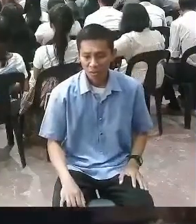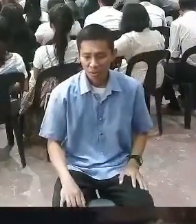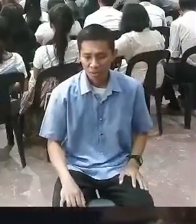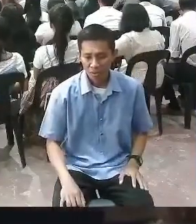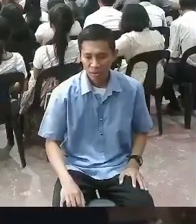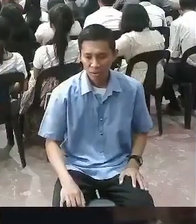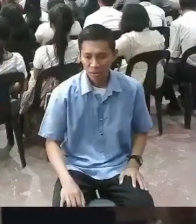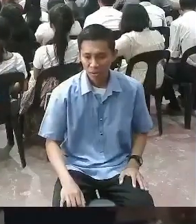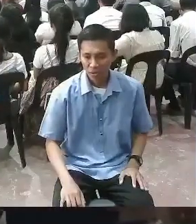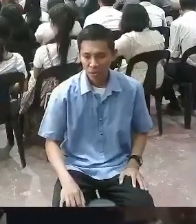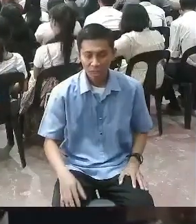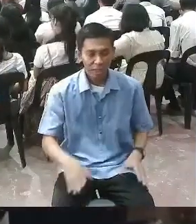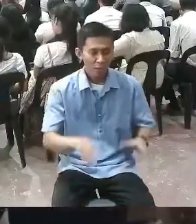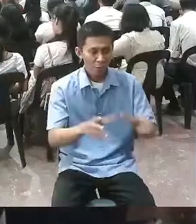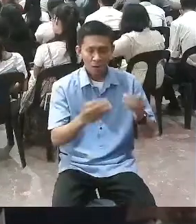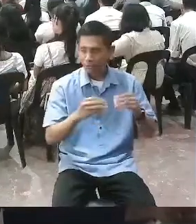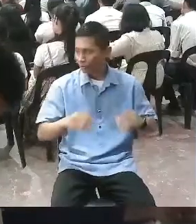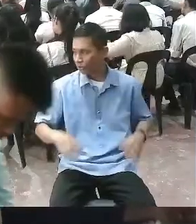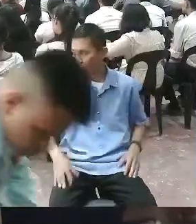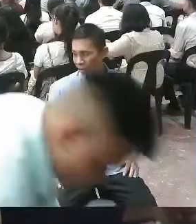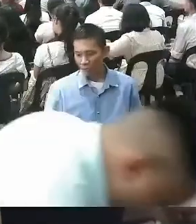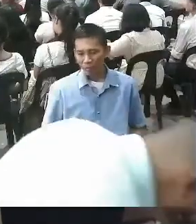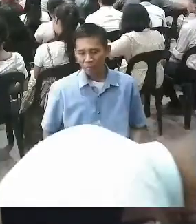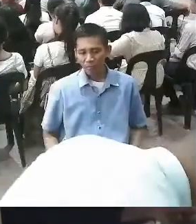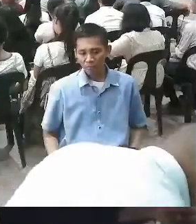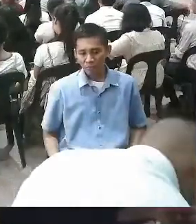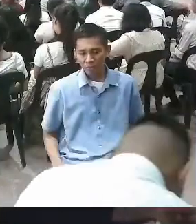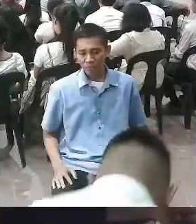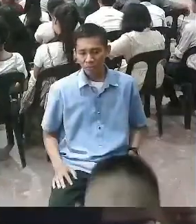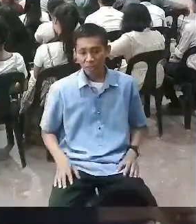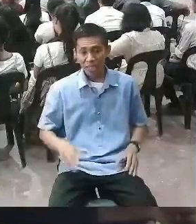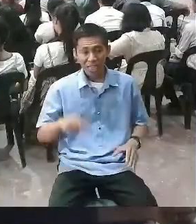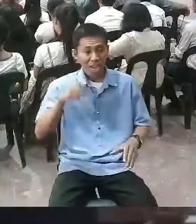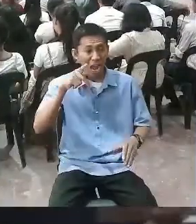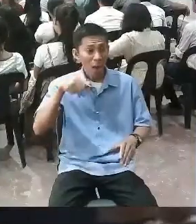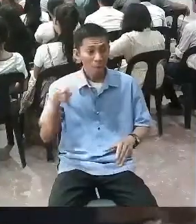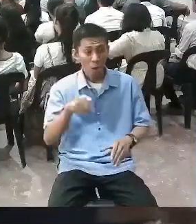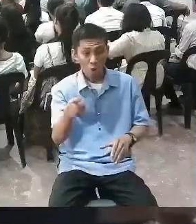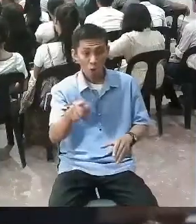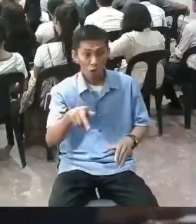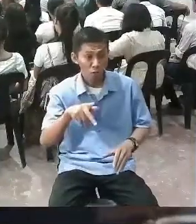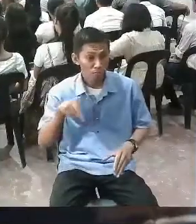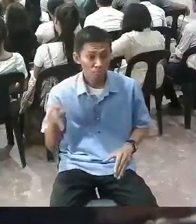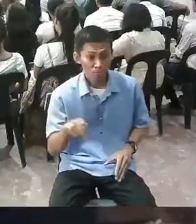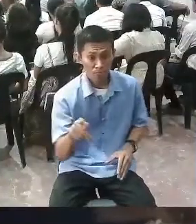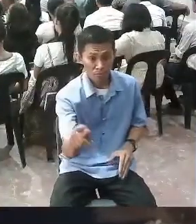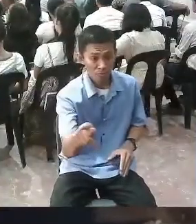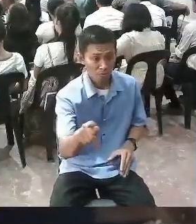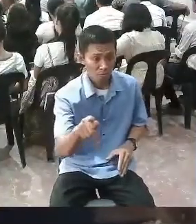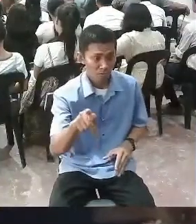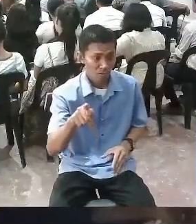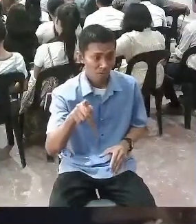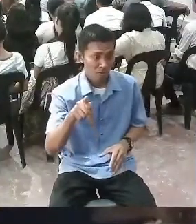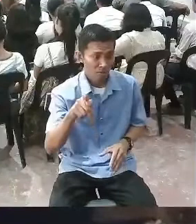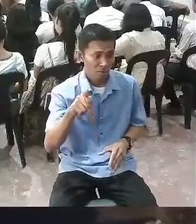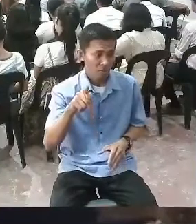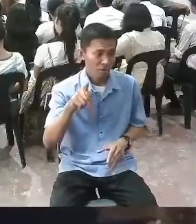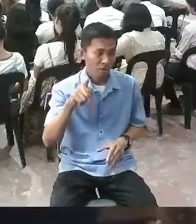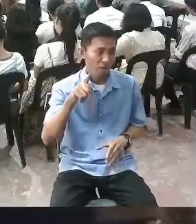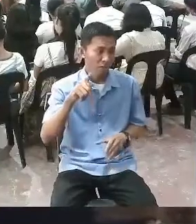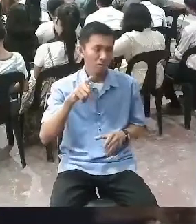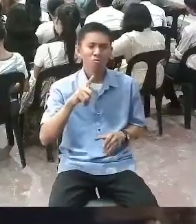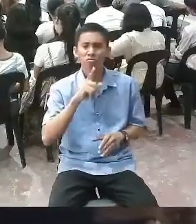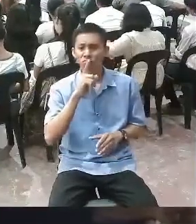just read Romans chapter 7. The Apostle Paul, that